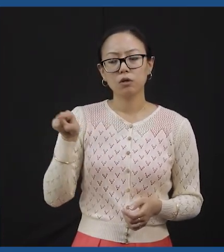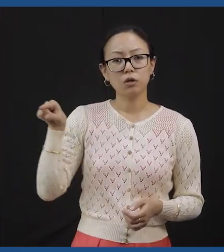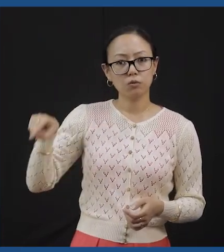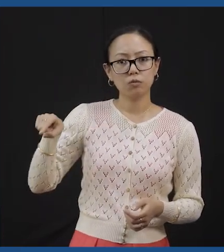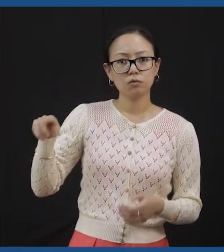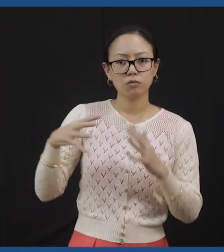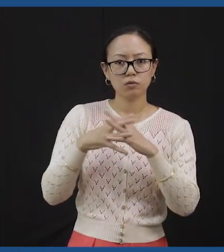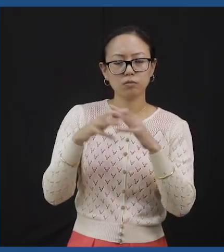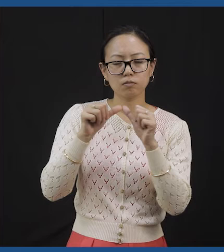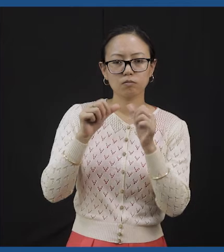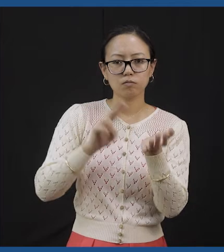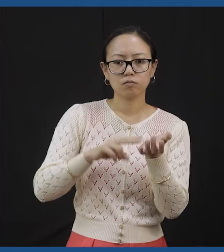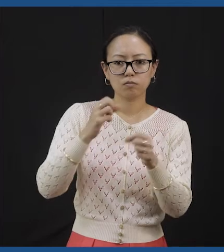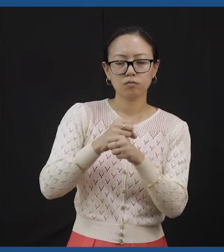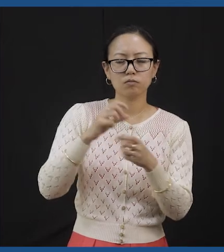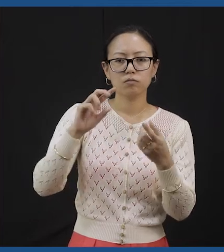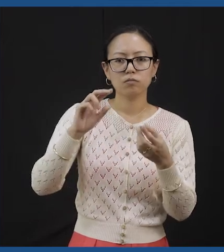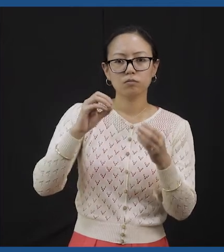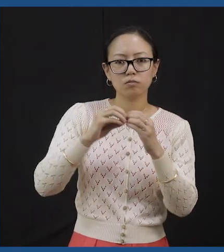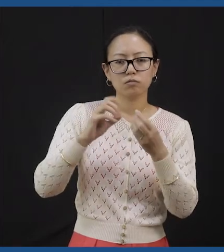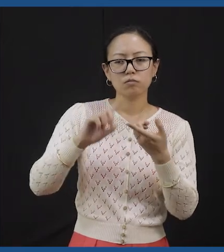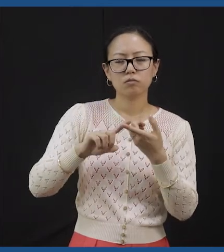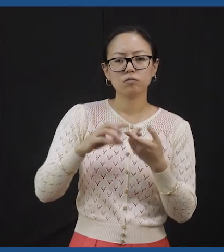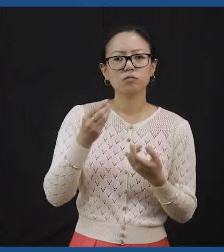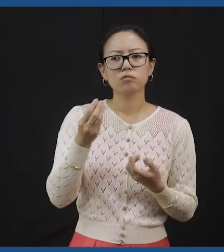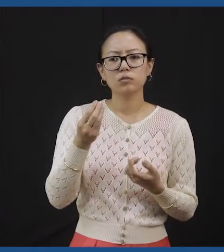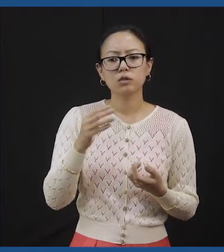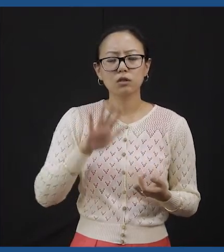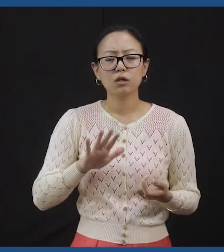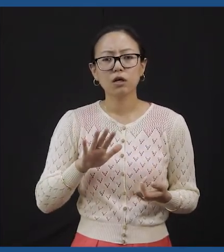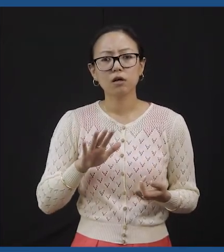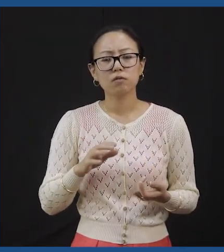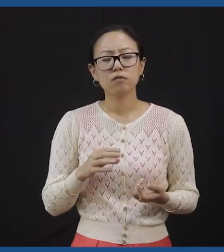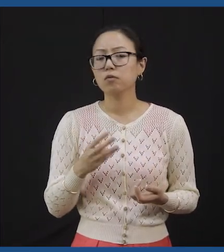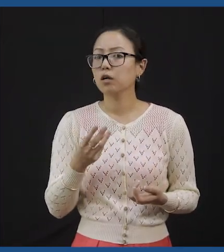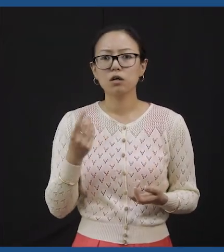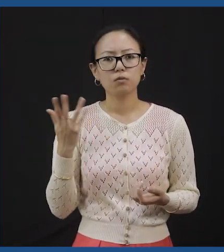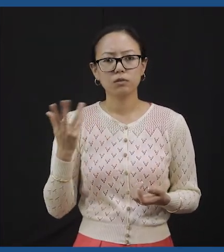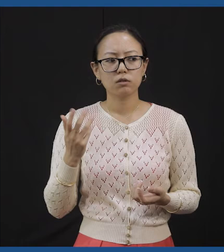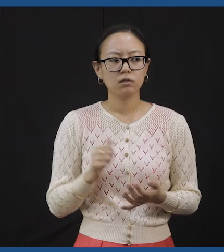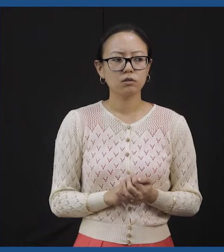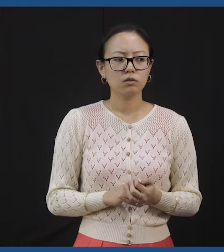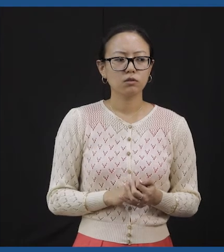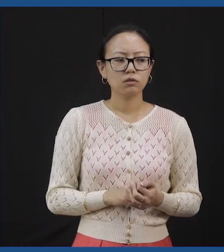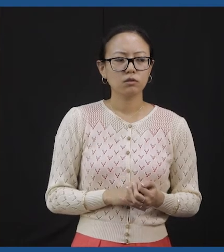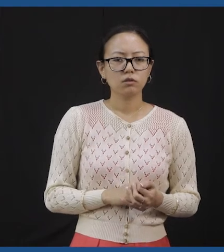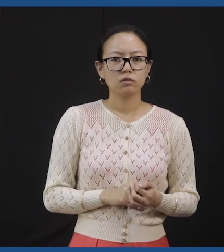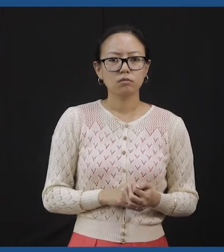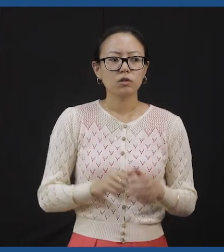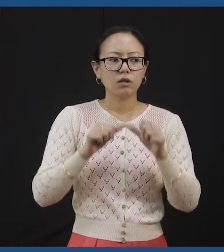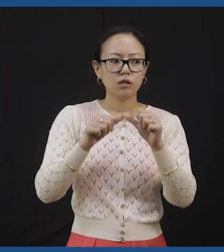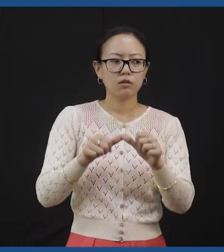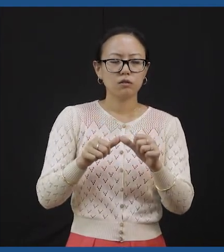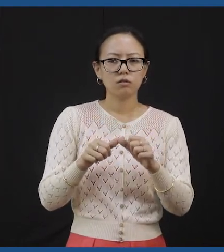of money Wang Bei had is rupees 650. Next, he has given